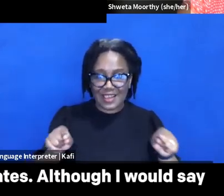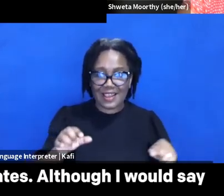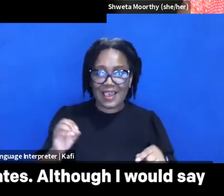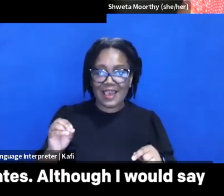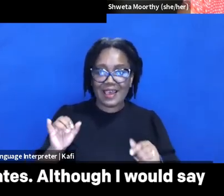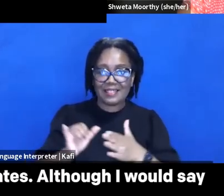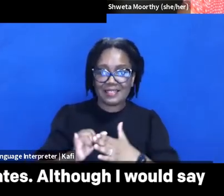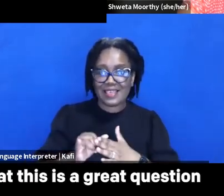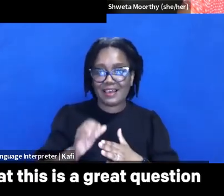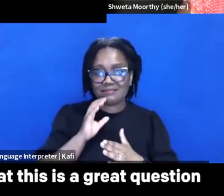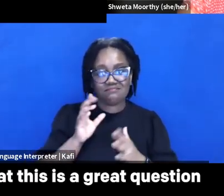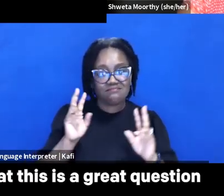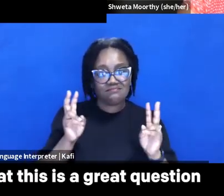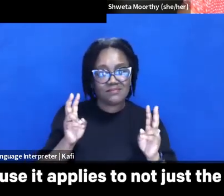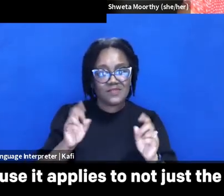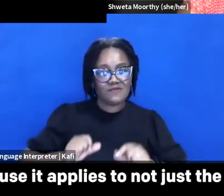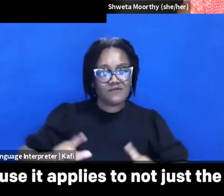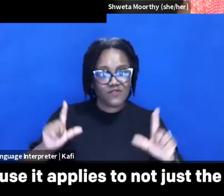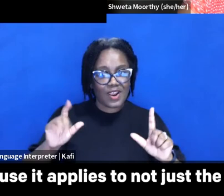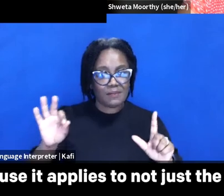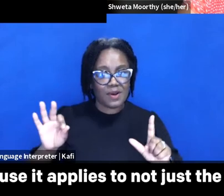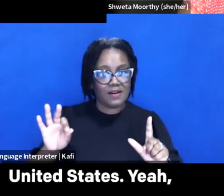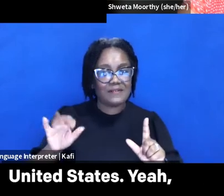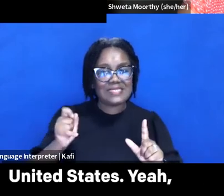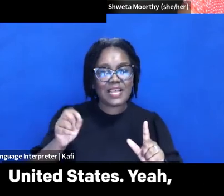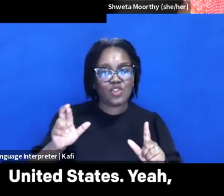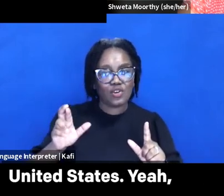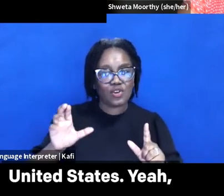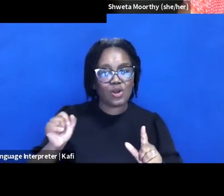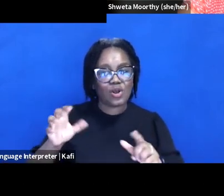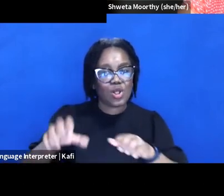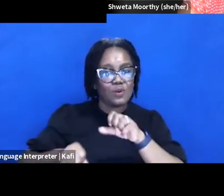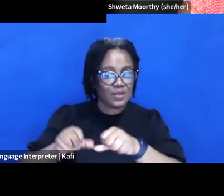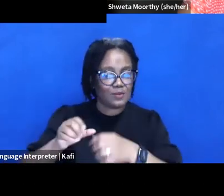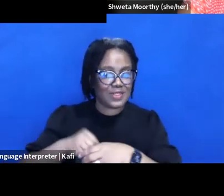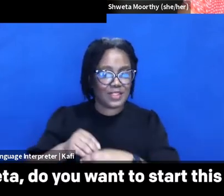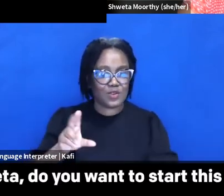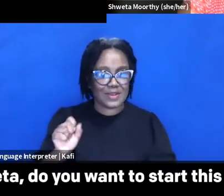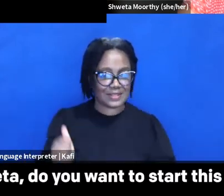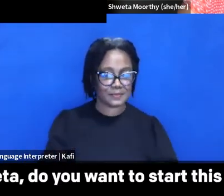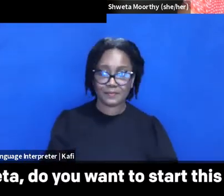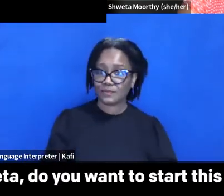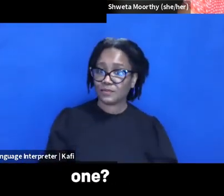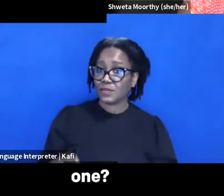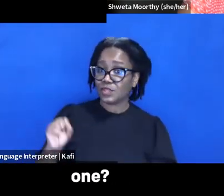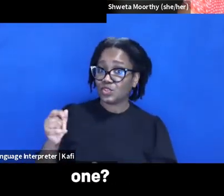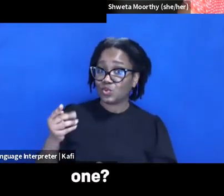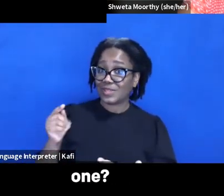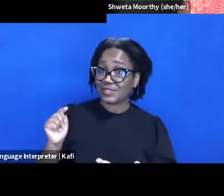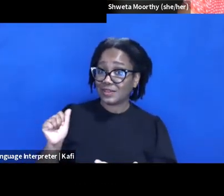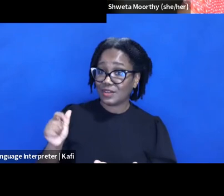Although I would say that this is a great question because it applies to not just the United States. Yeah. Shweta, do you want to start with this one?